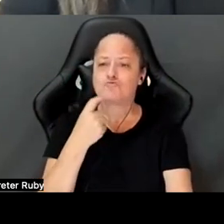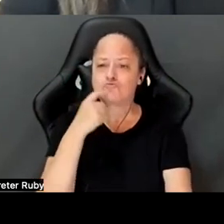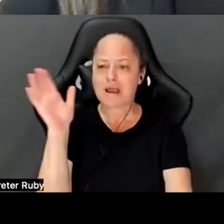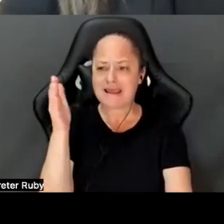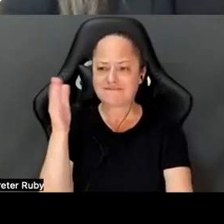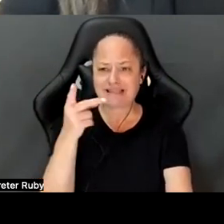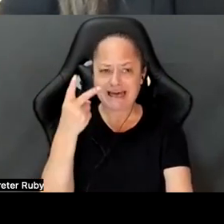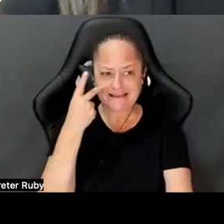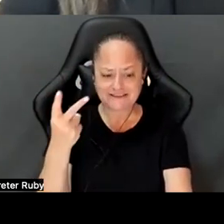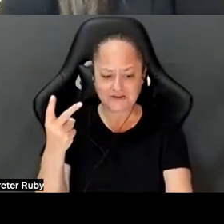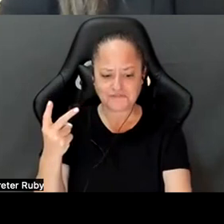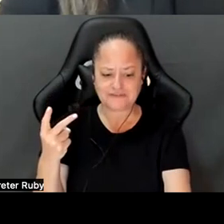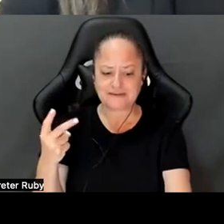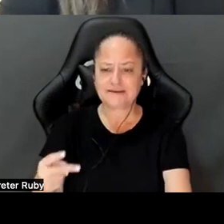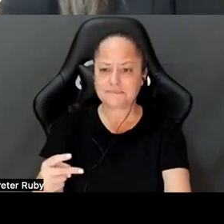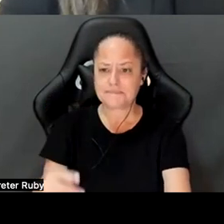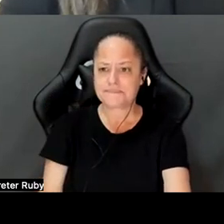seen?